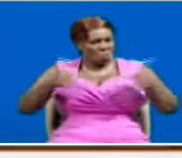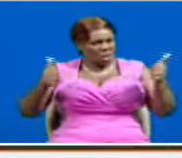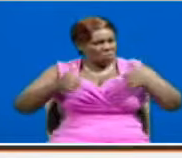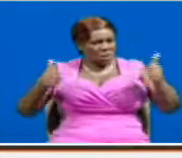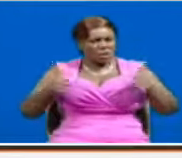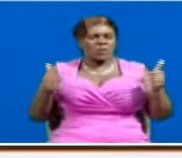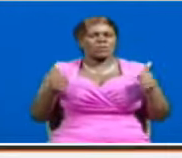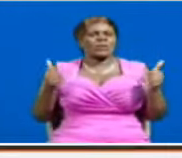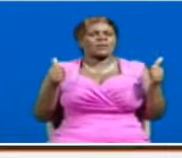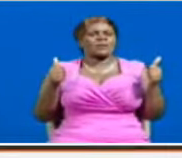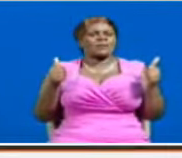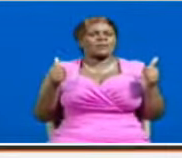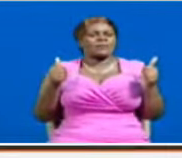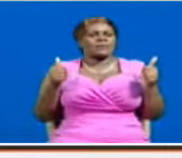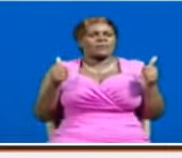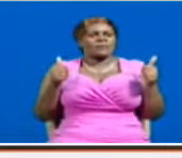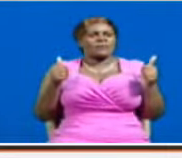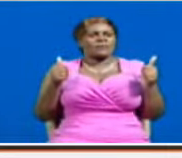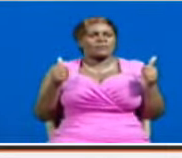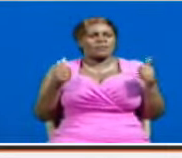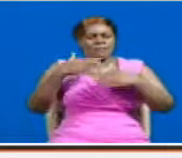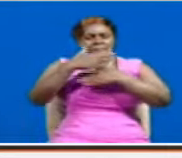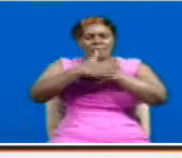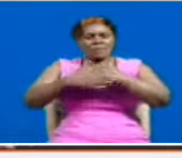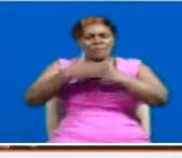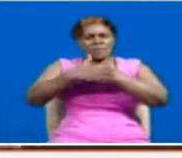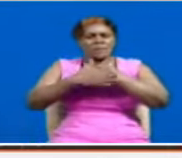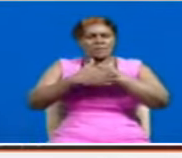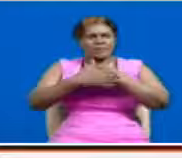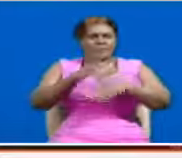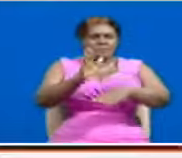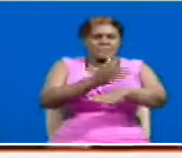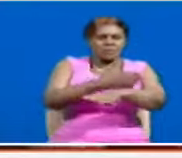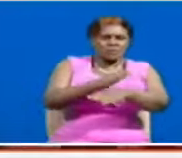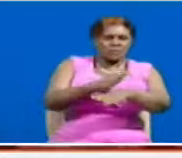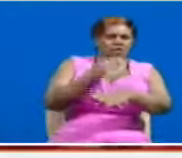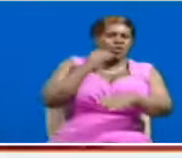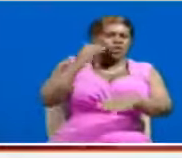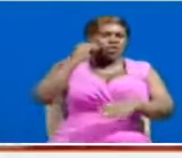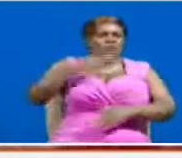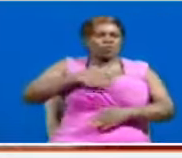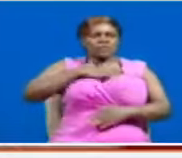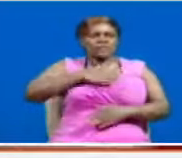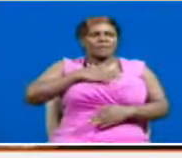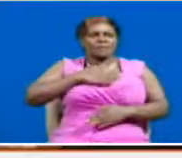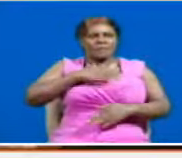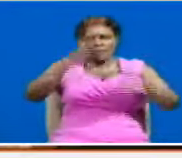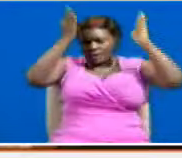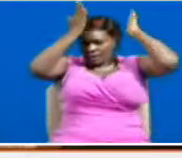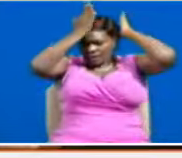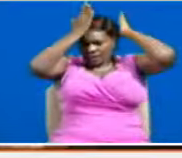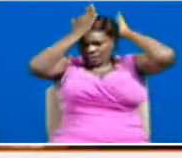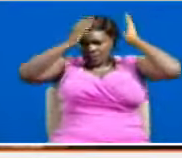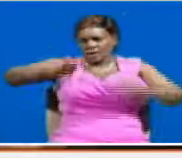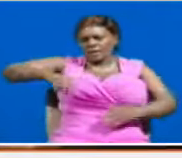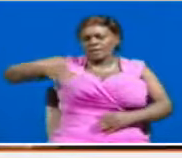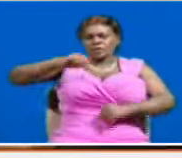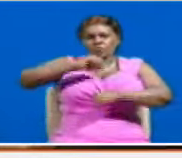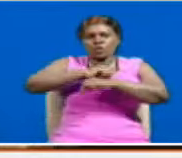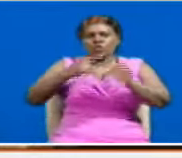laboratories. The computer laboratory, music and home science rooms at Kakamega Hill School, a testament of